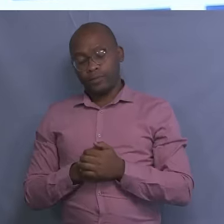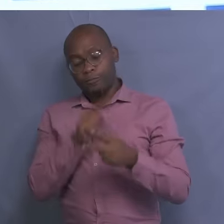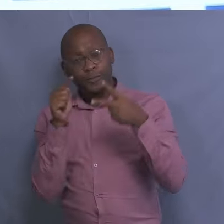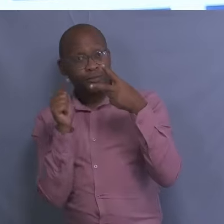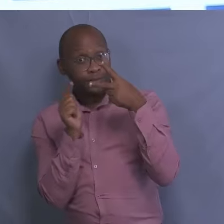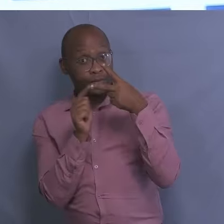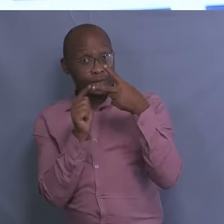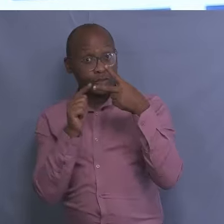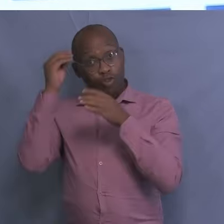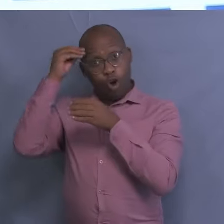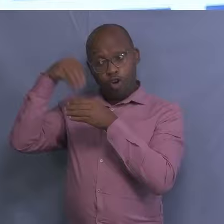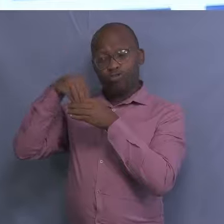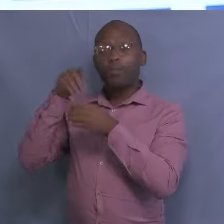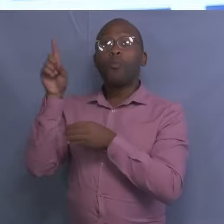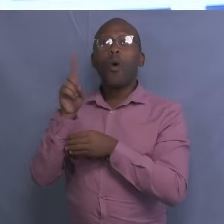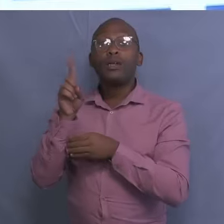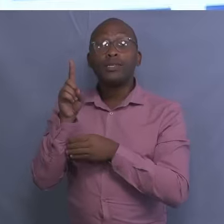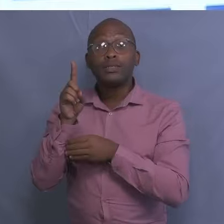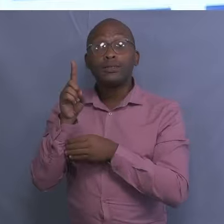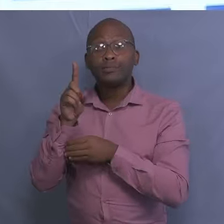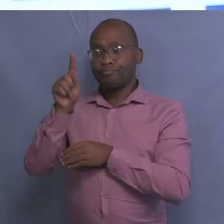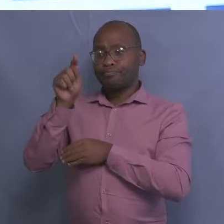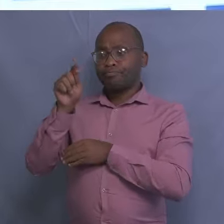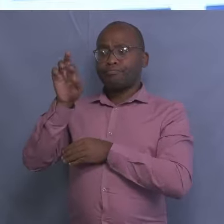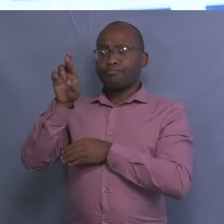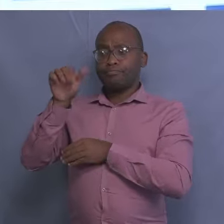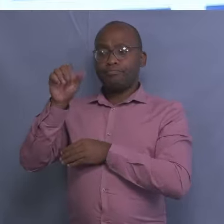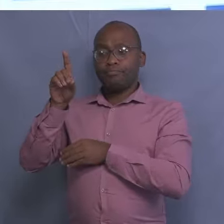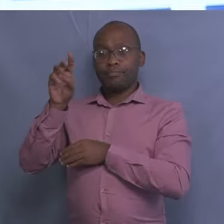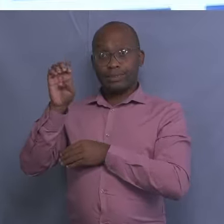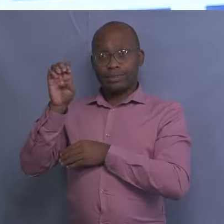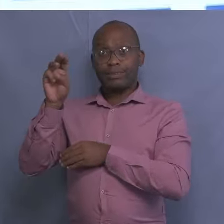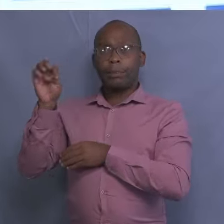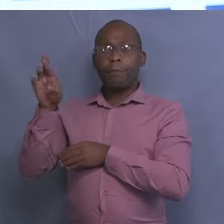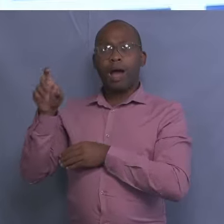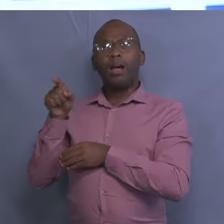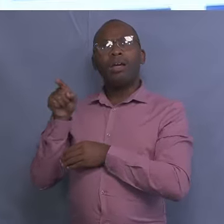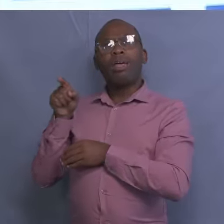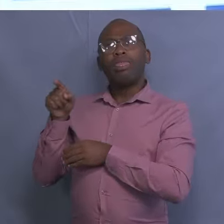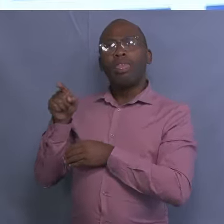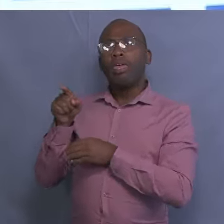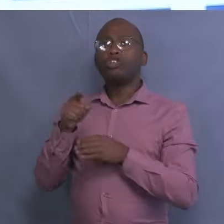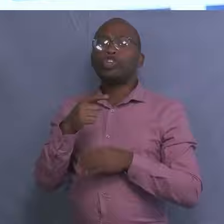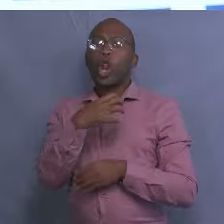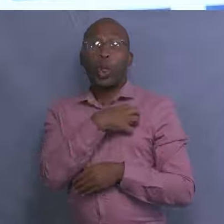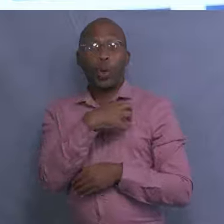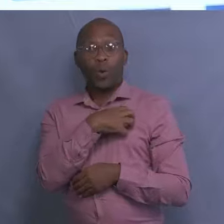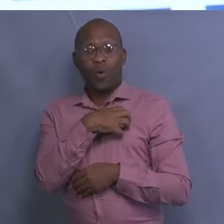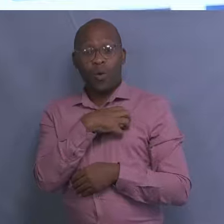working concept is a trademark. A trademark is a unique symbol, word, or phrase, or logo, or design